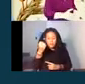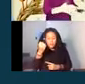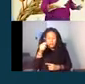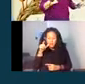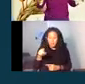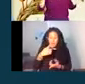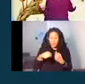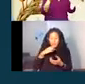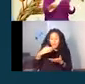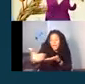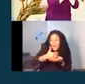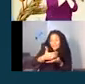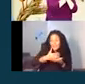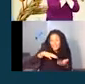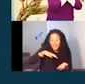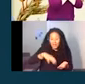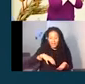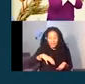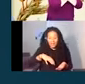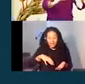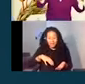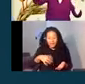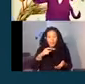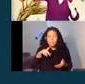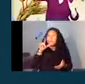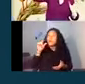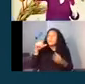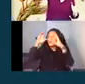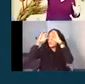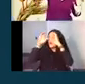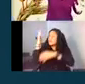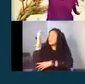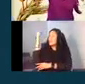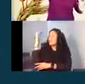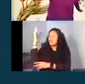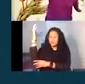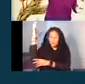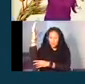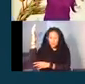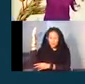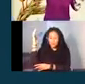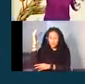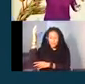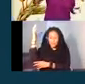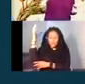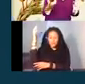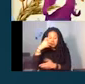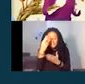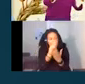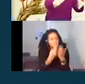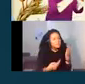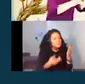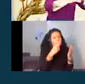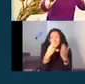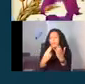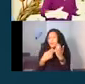that we are all for collecting inclined. And birds to watch in the sycamore trees, and